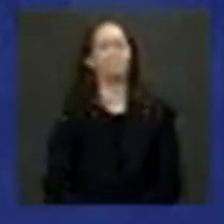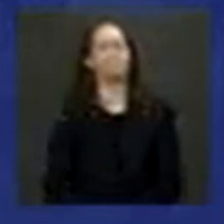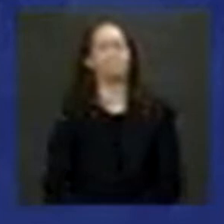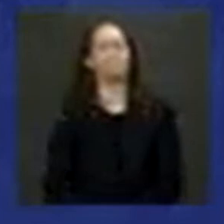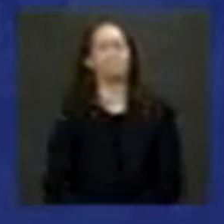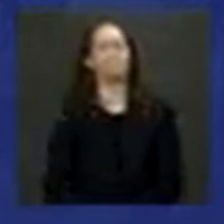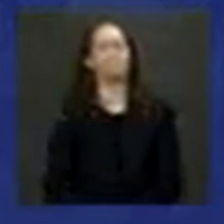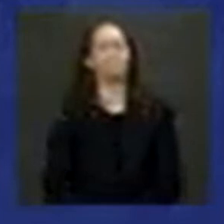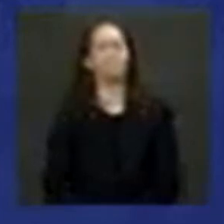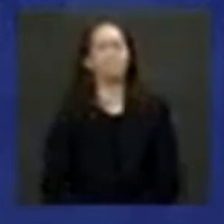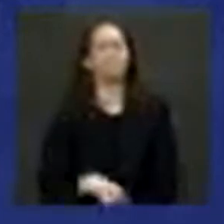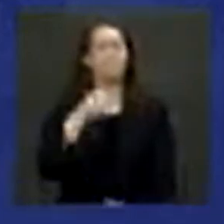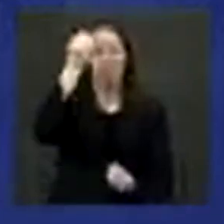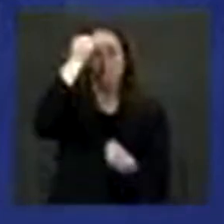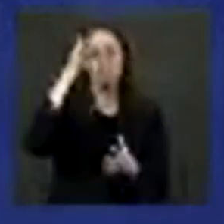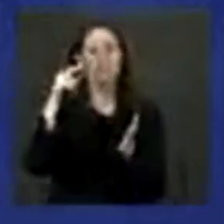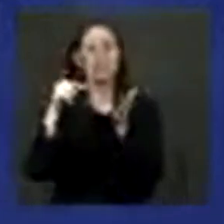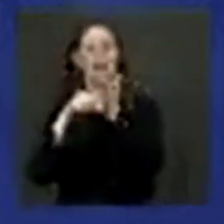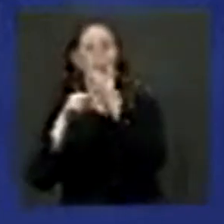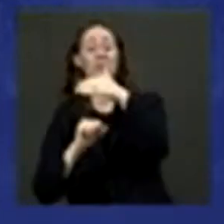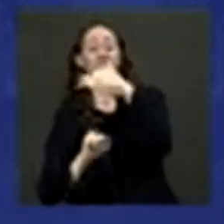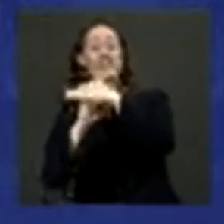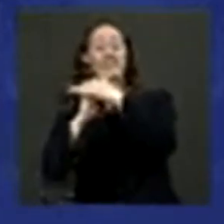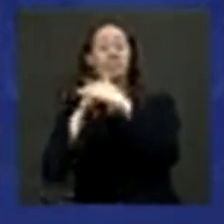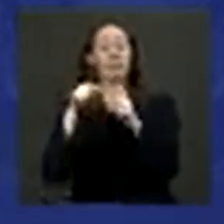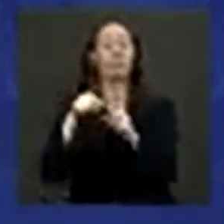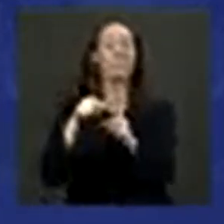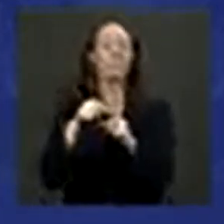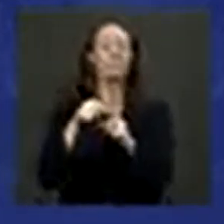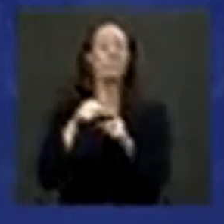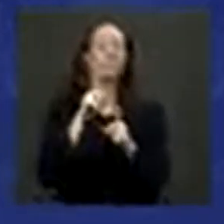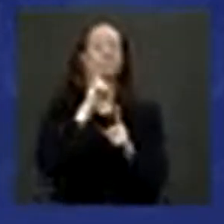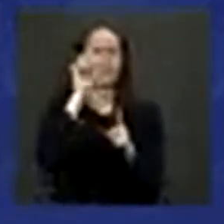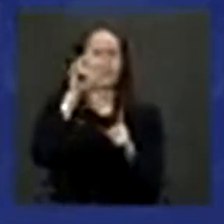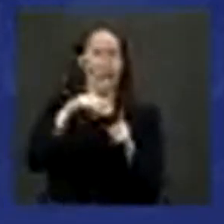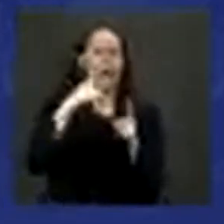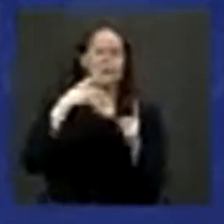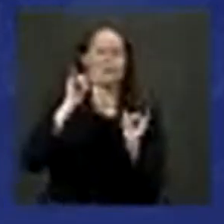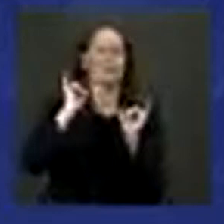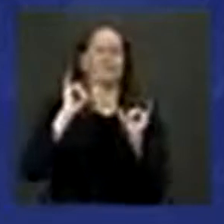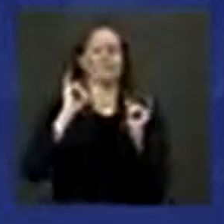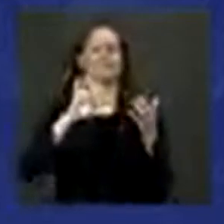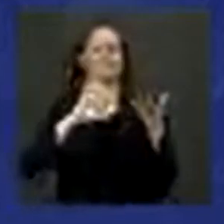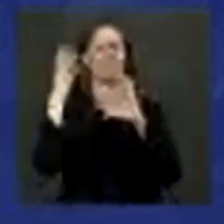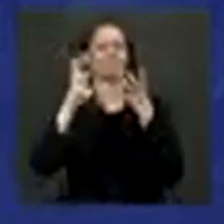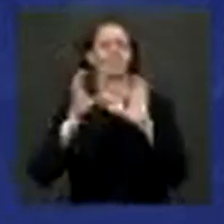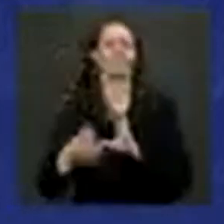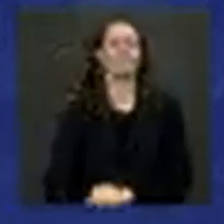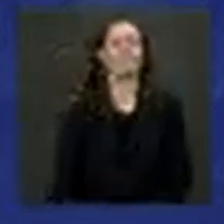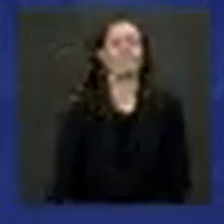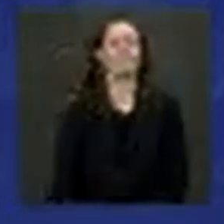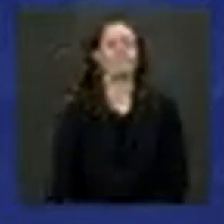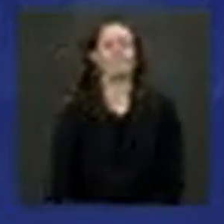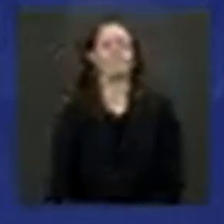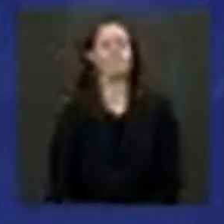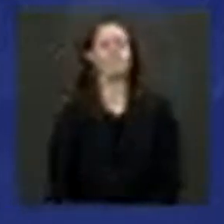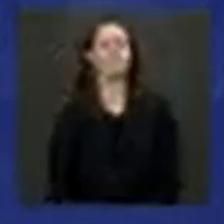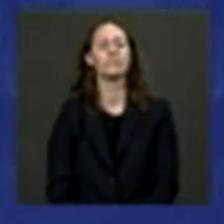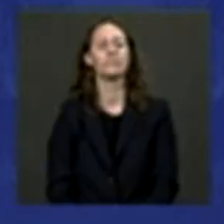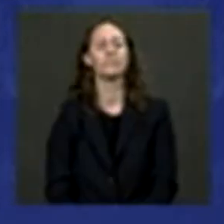all. And that's when accidents happen. In the days ahead, even before the default